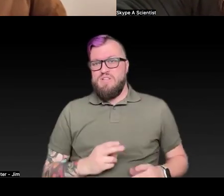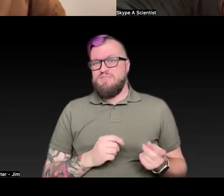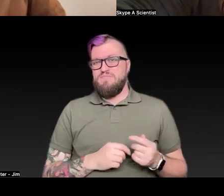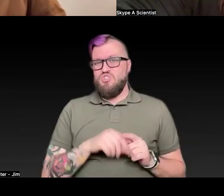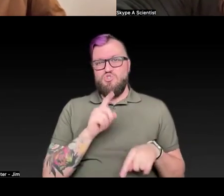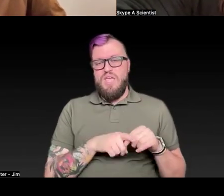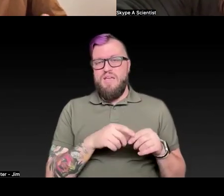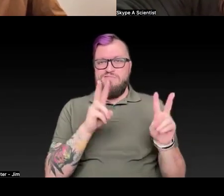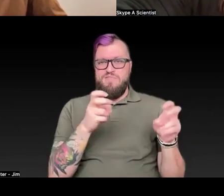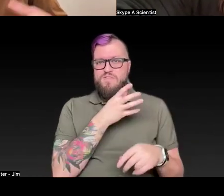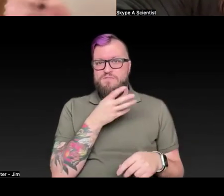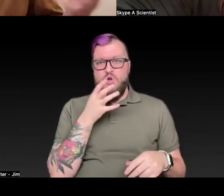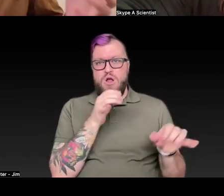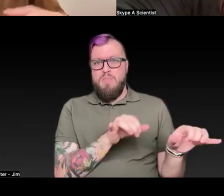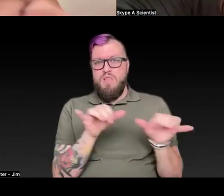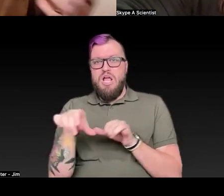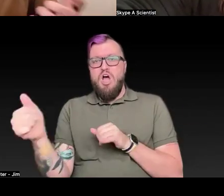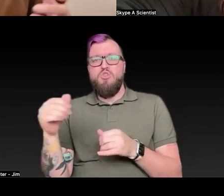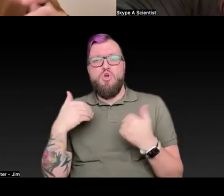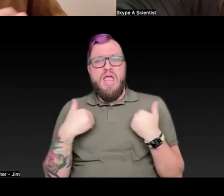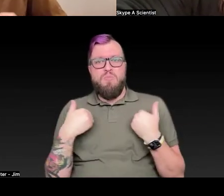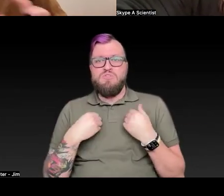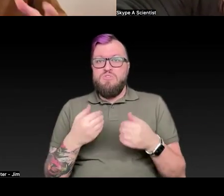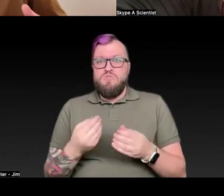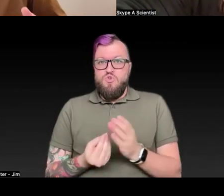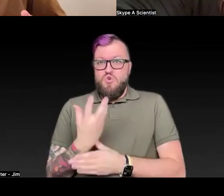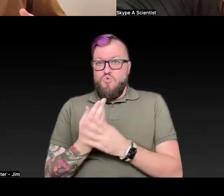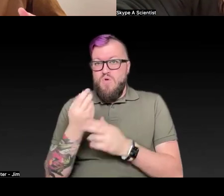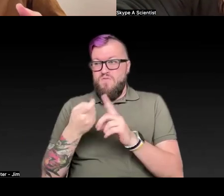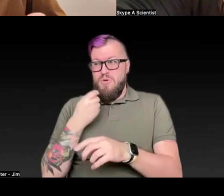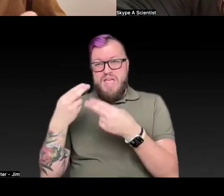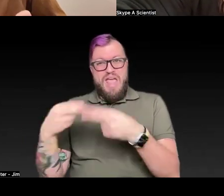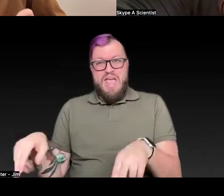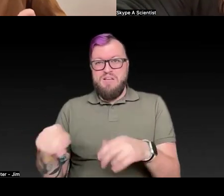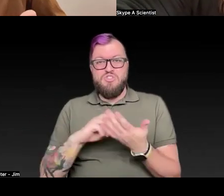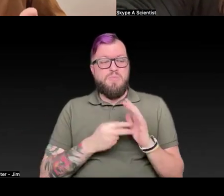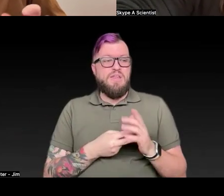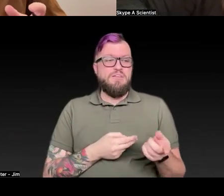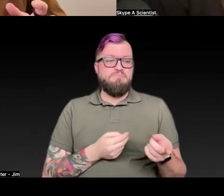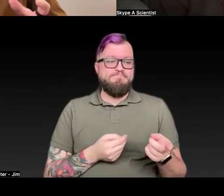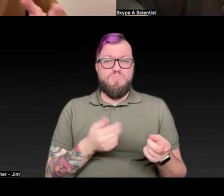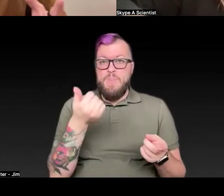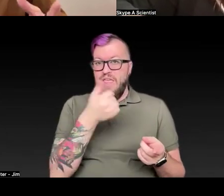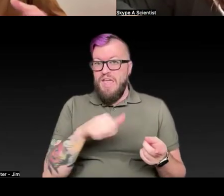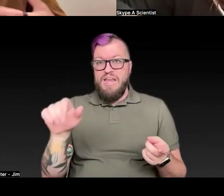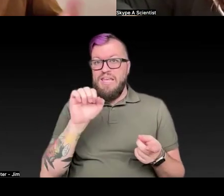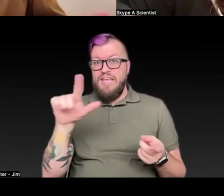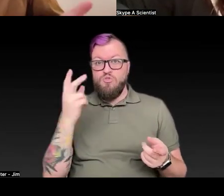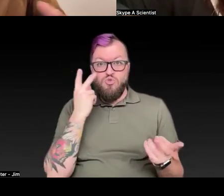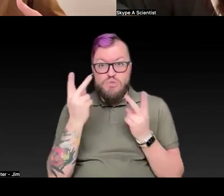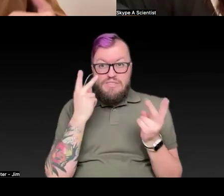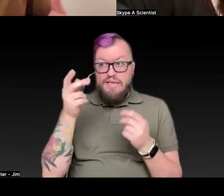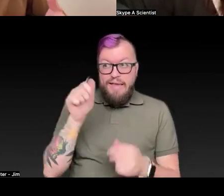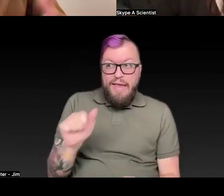other animals, where like you sort of grow them from eggs. So any eel that you see anywhere in the